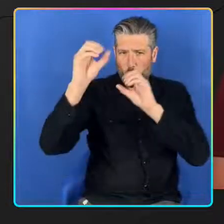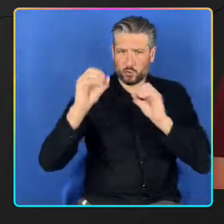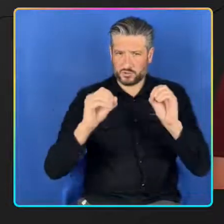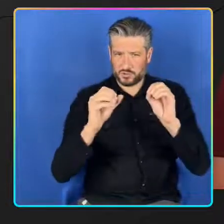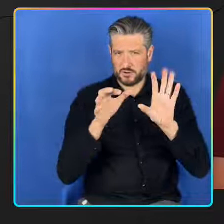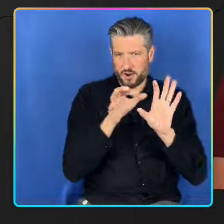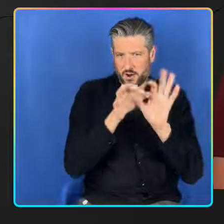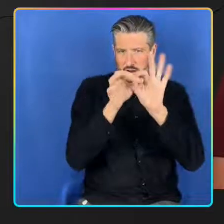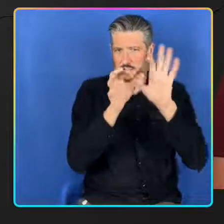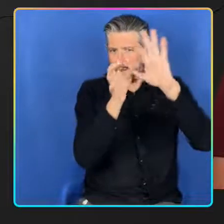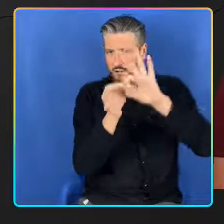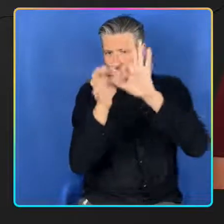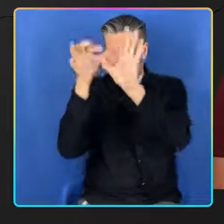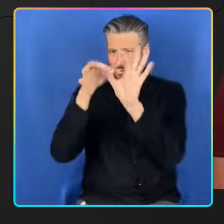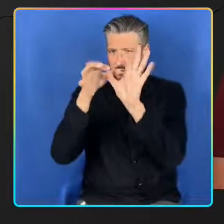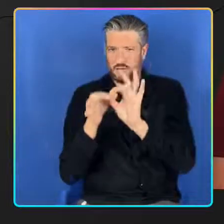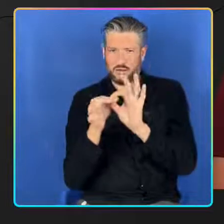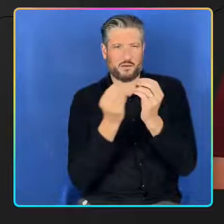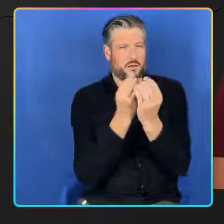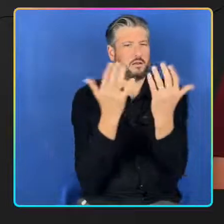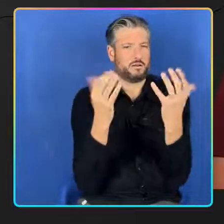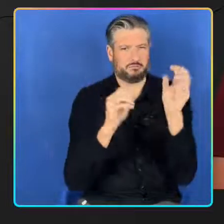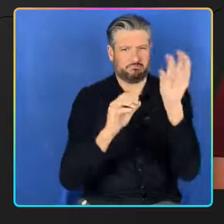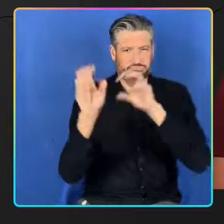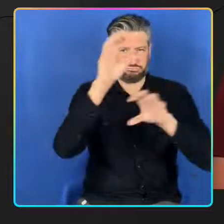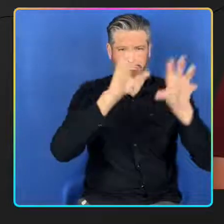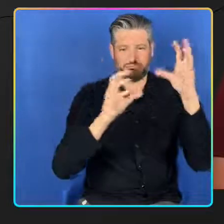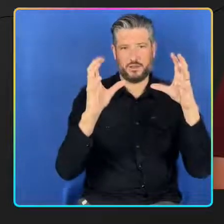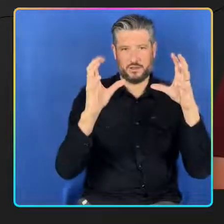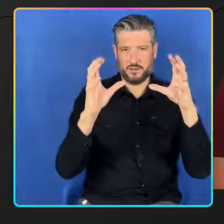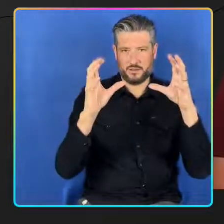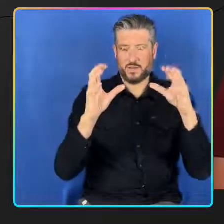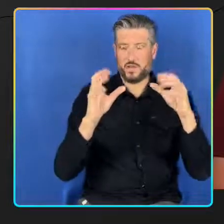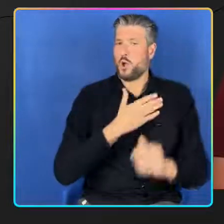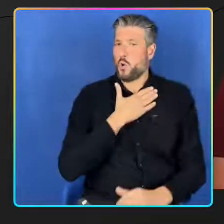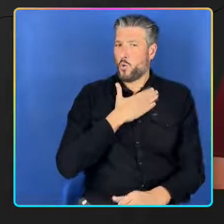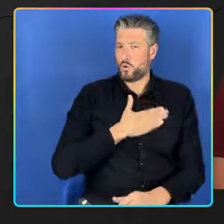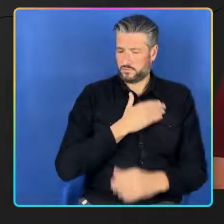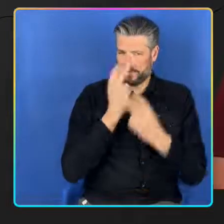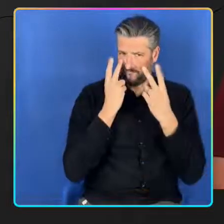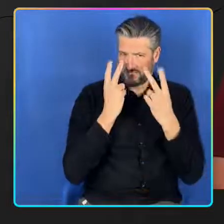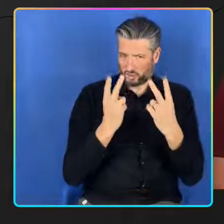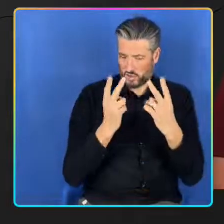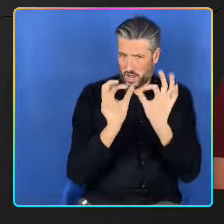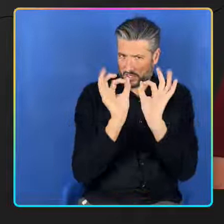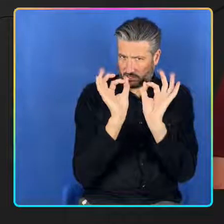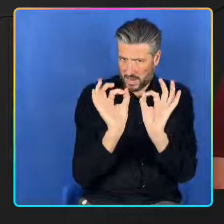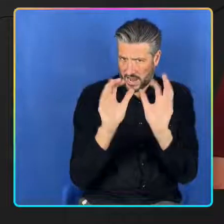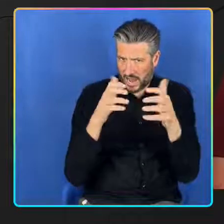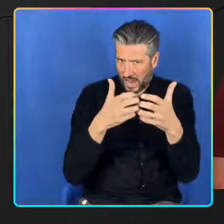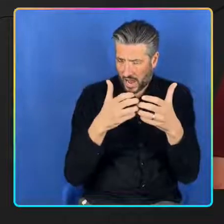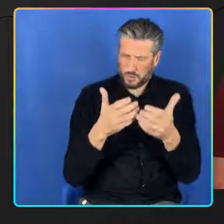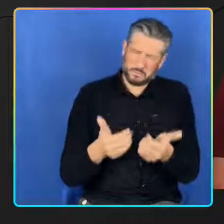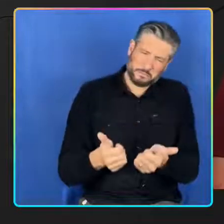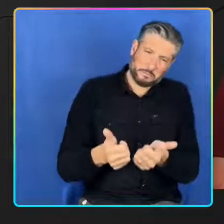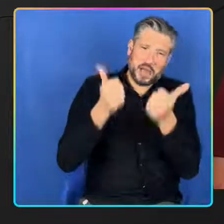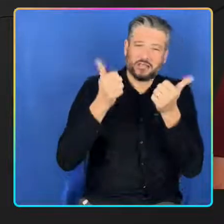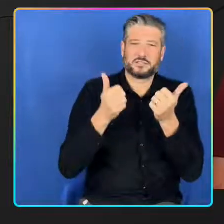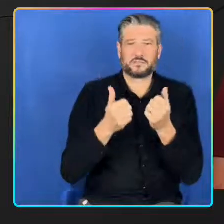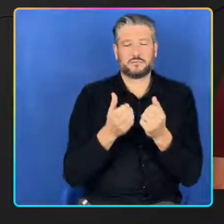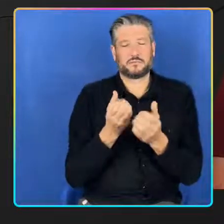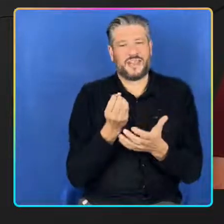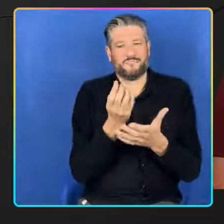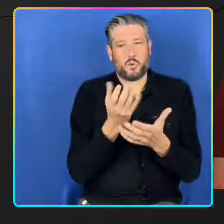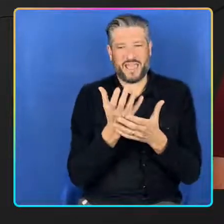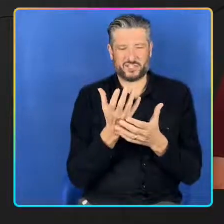edges, and you want to figure out, visualize it in a way that maximizes the information gained from that projection of the data. So essentially,